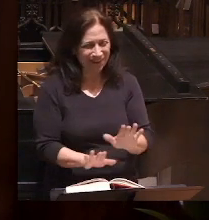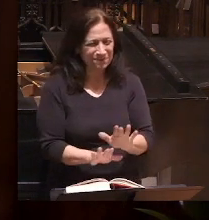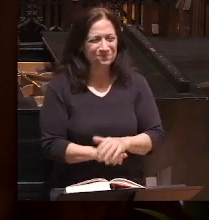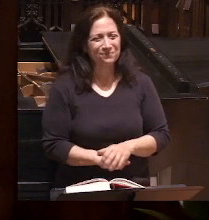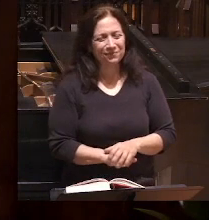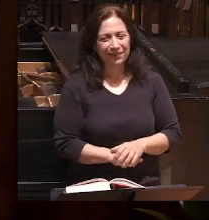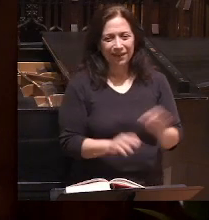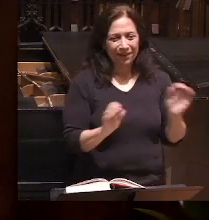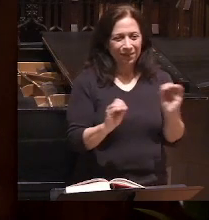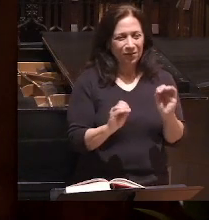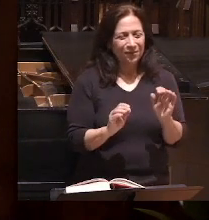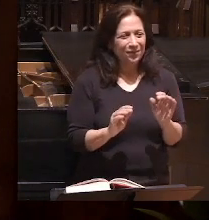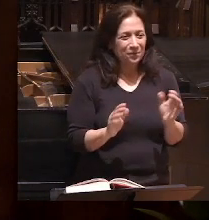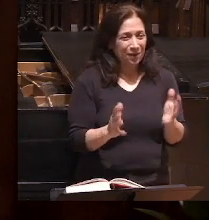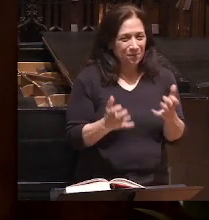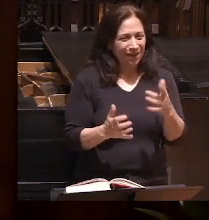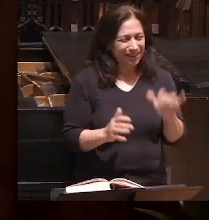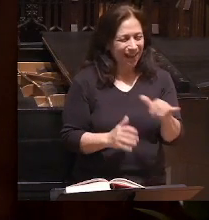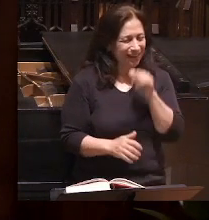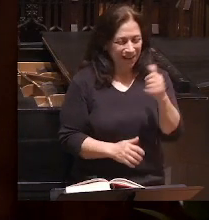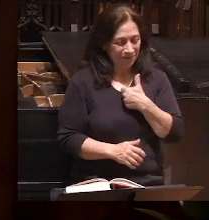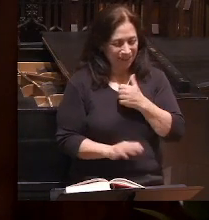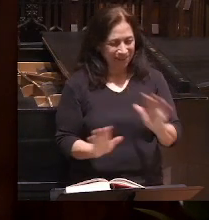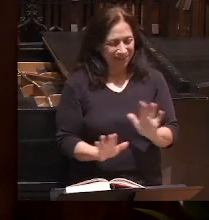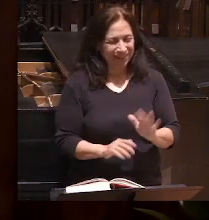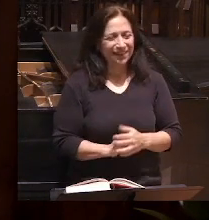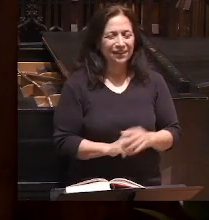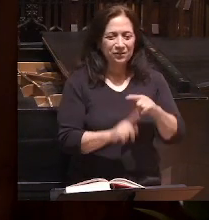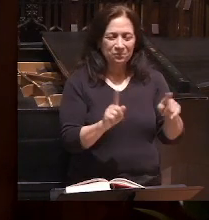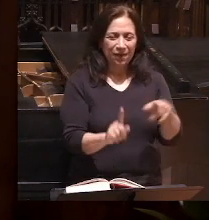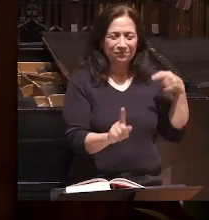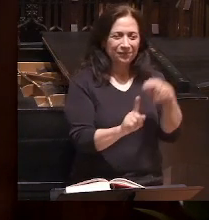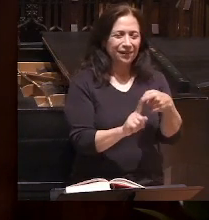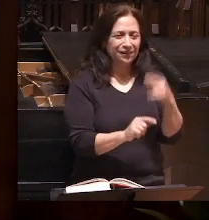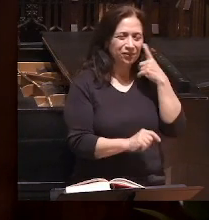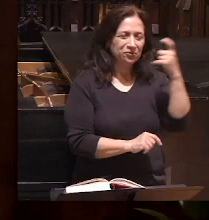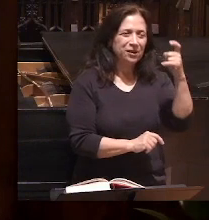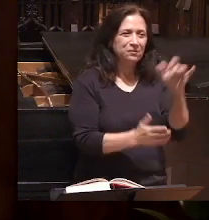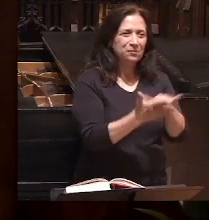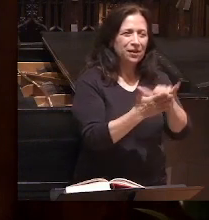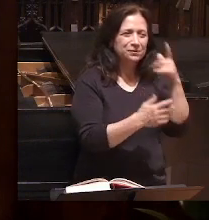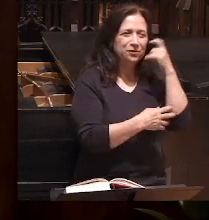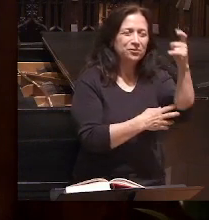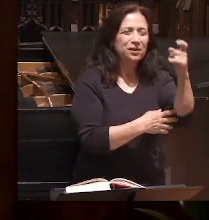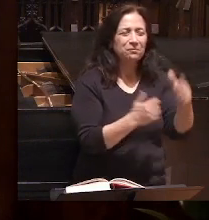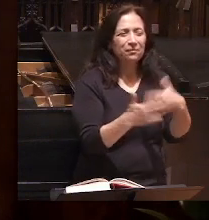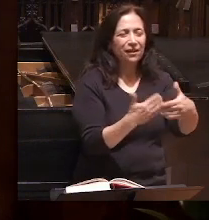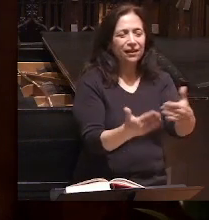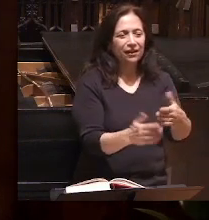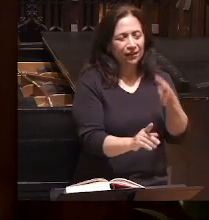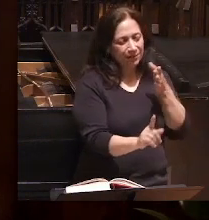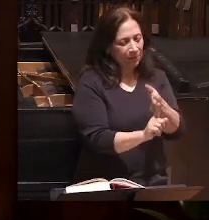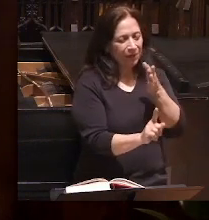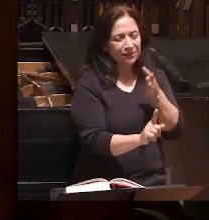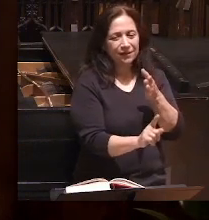No one wants that, not even me. But it speaks directly to this idea, this power